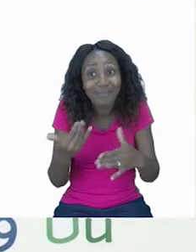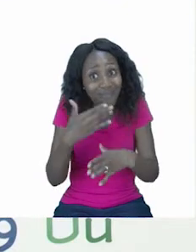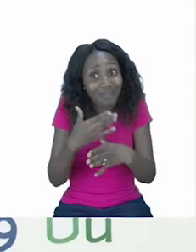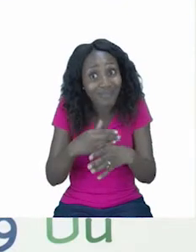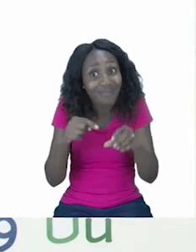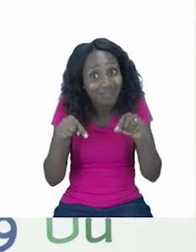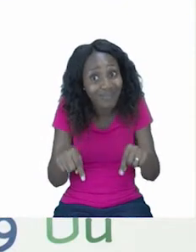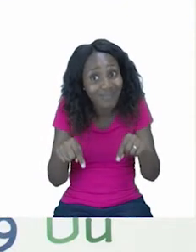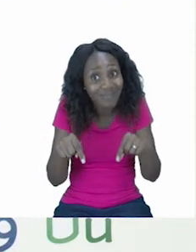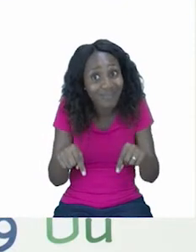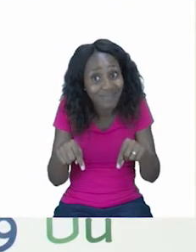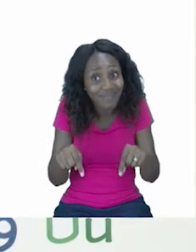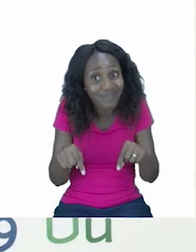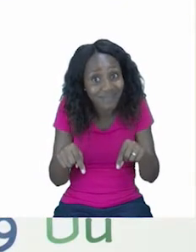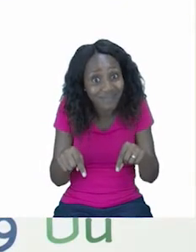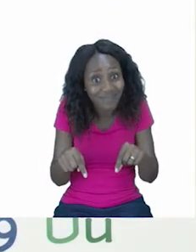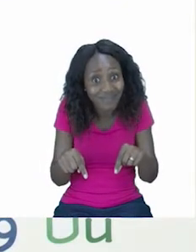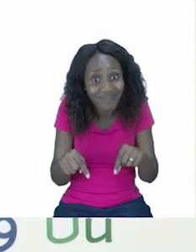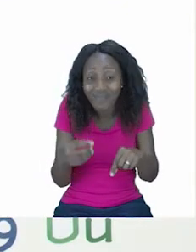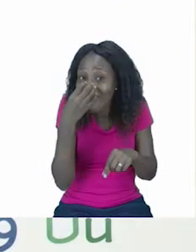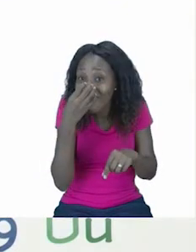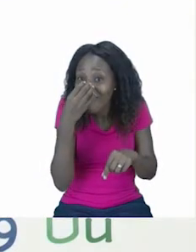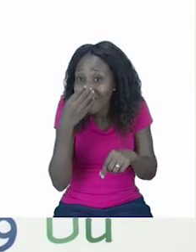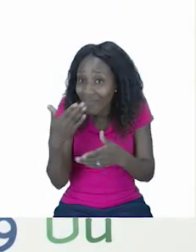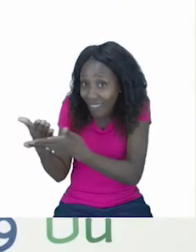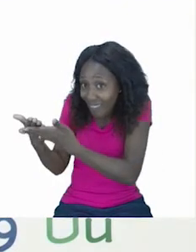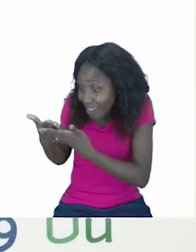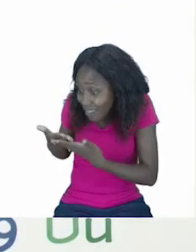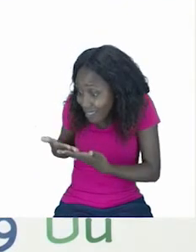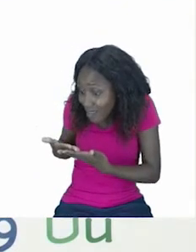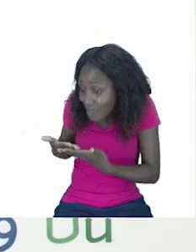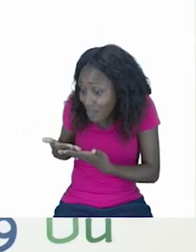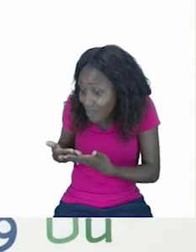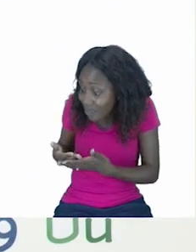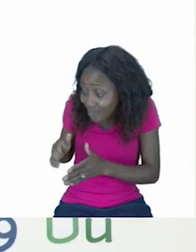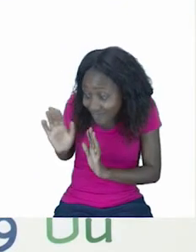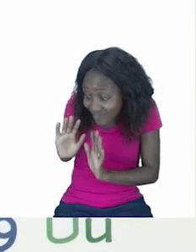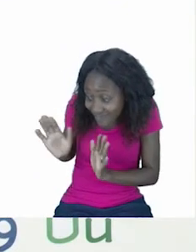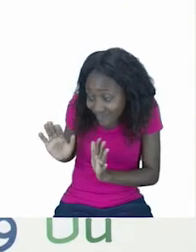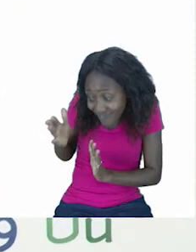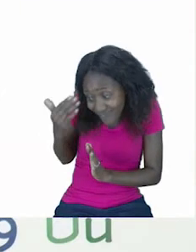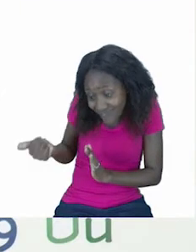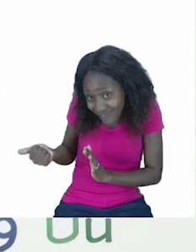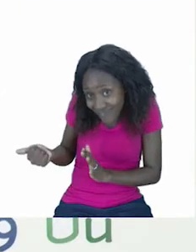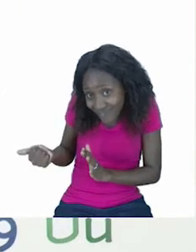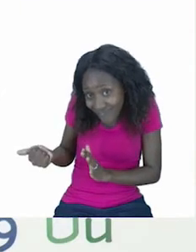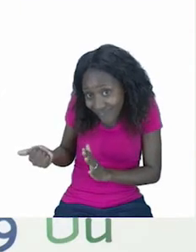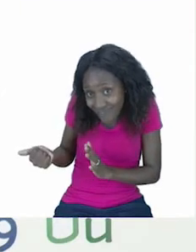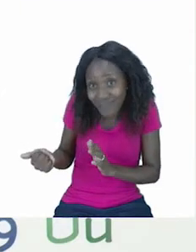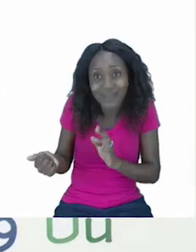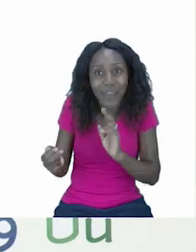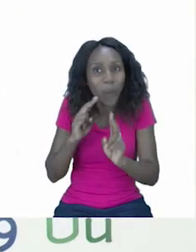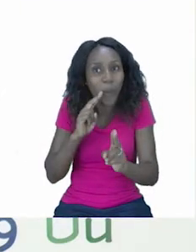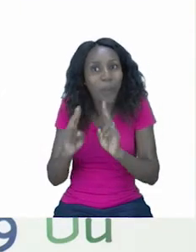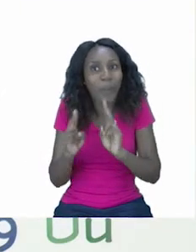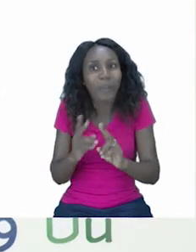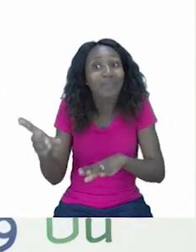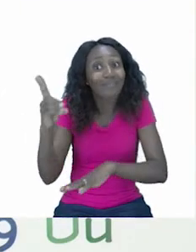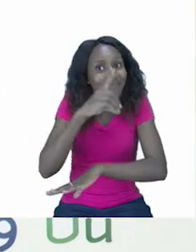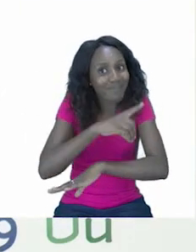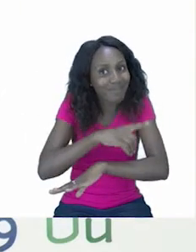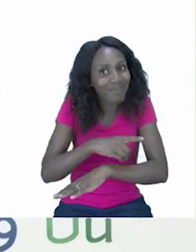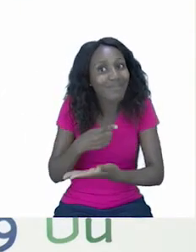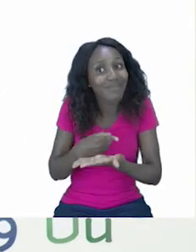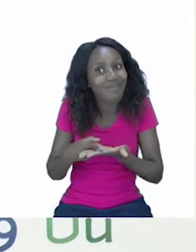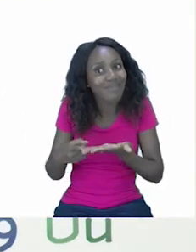I'm going to ask Sashi to help us. Hi, Sashi. And it is talking about the days of the week.